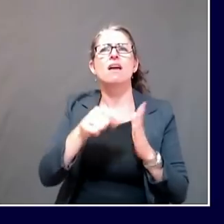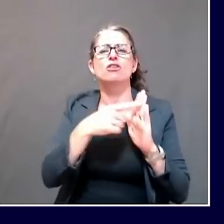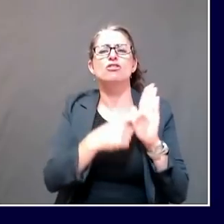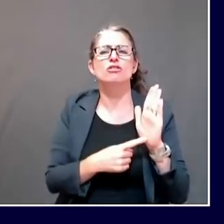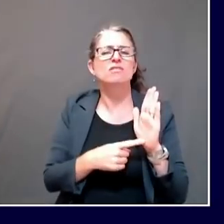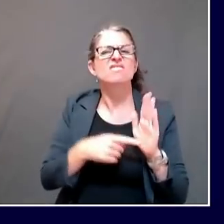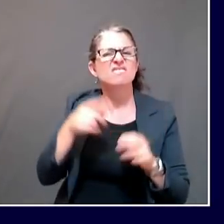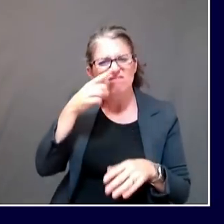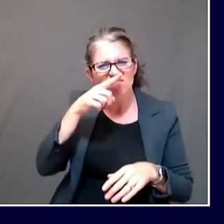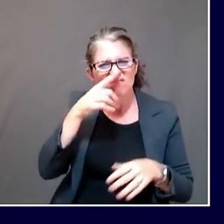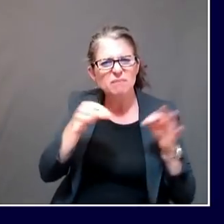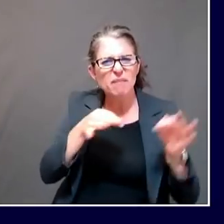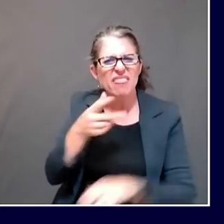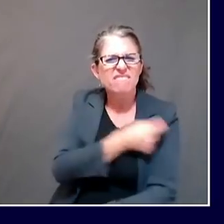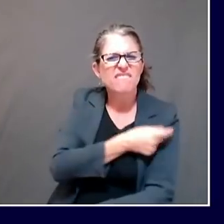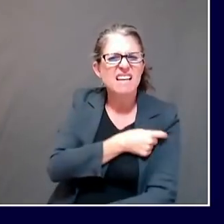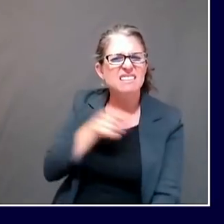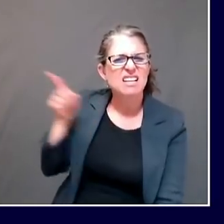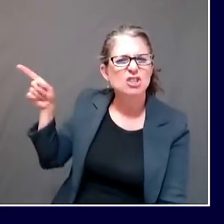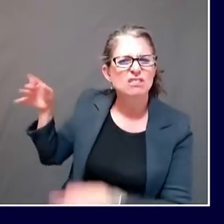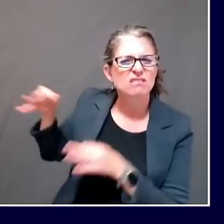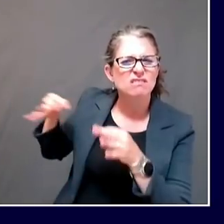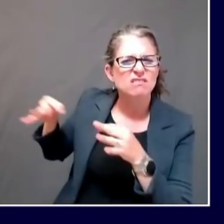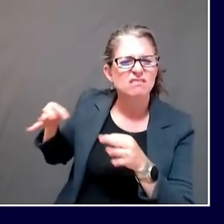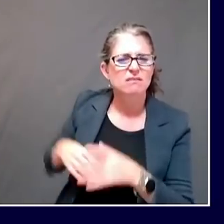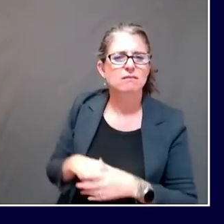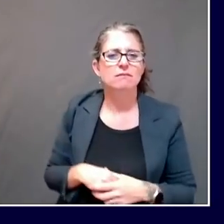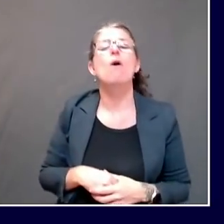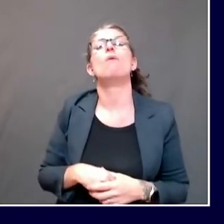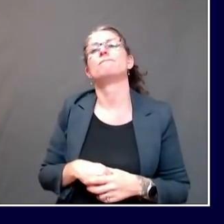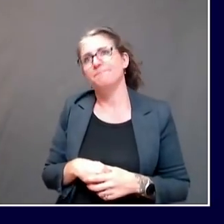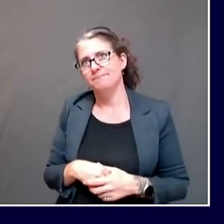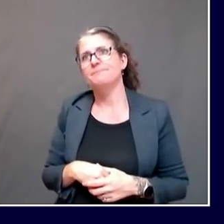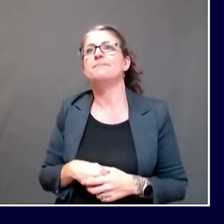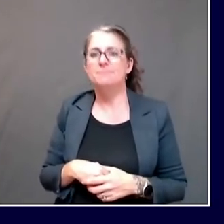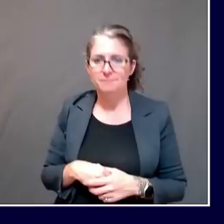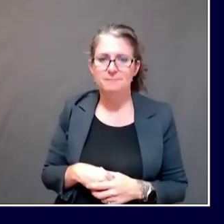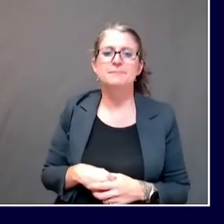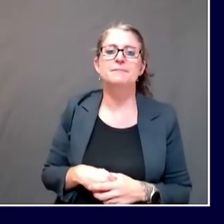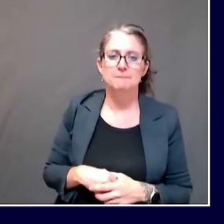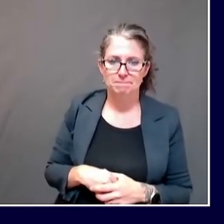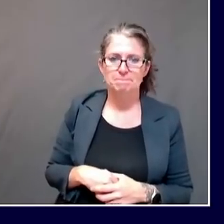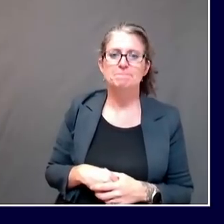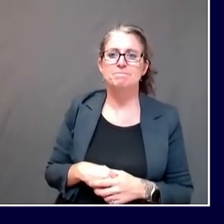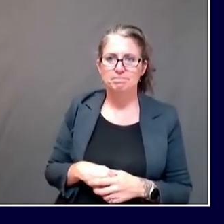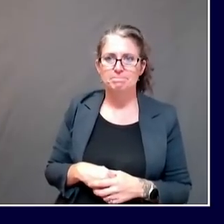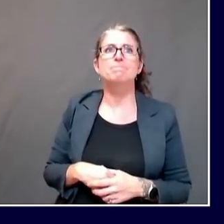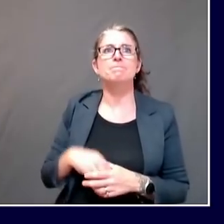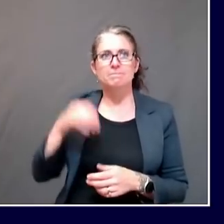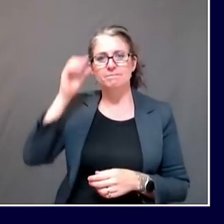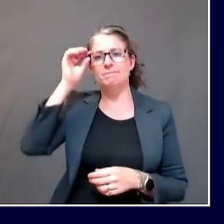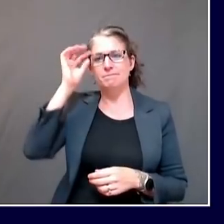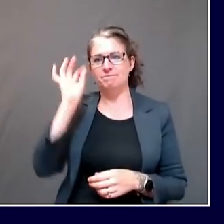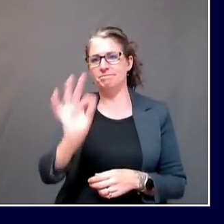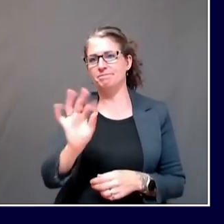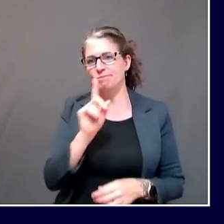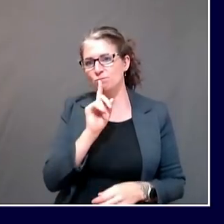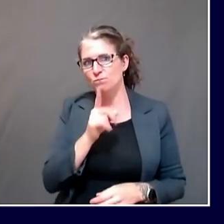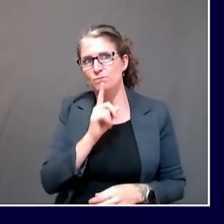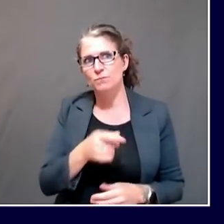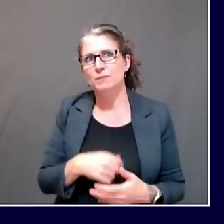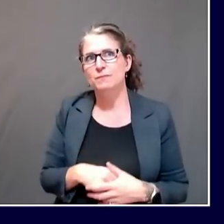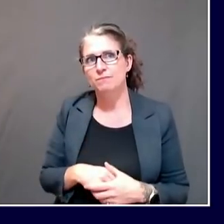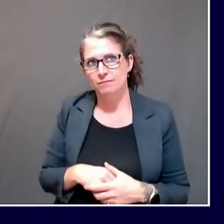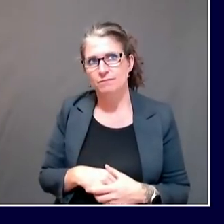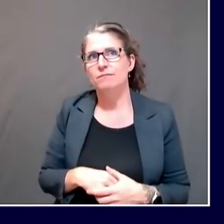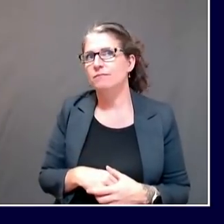before Election Day? Thanks, Bob, for the question. I think that there's a misunderstanding there. We've never gotten any communication from the